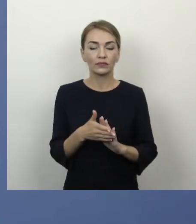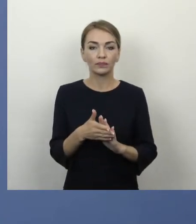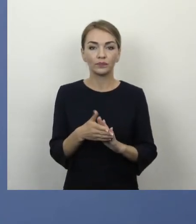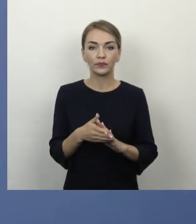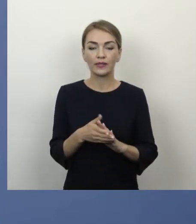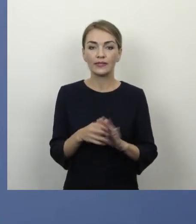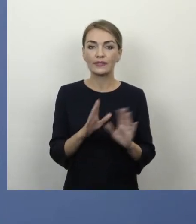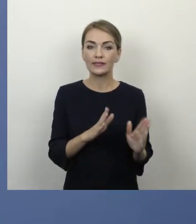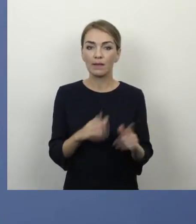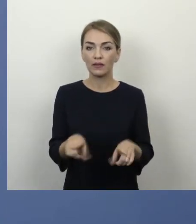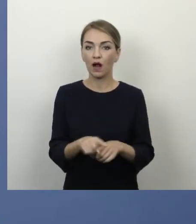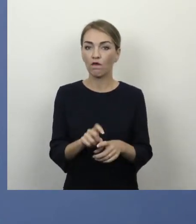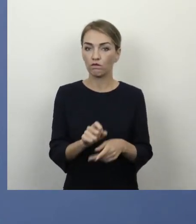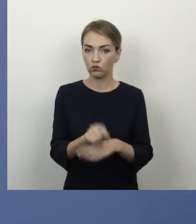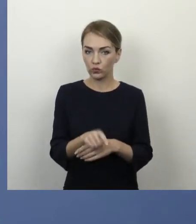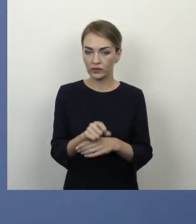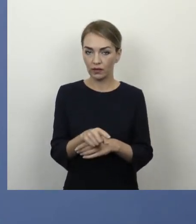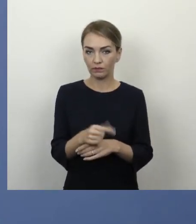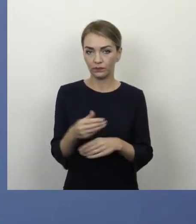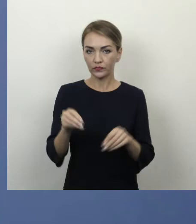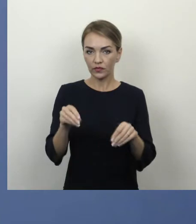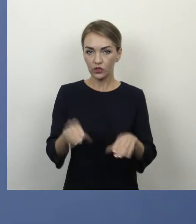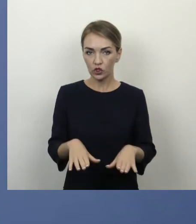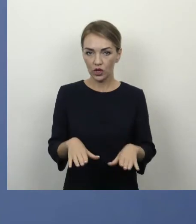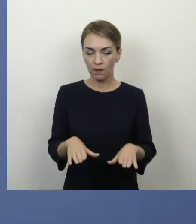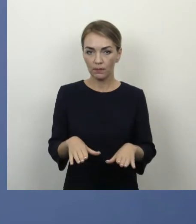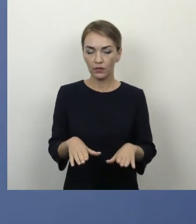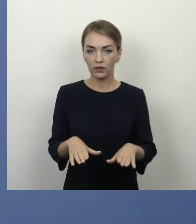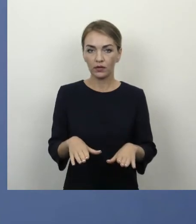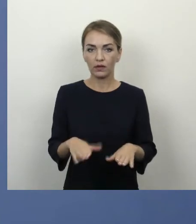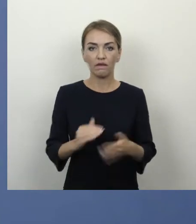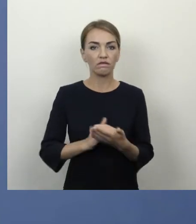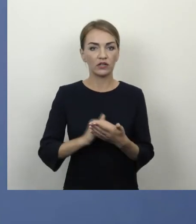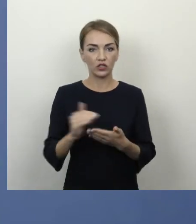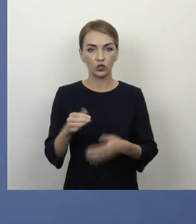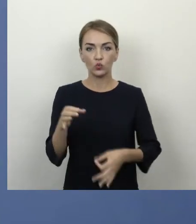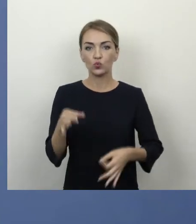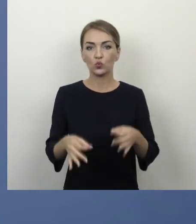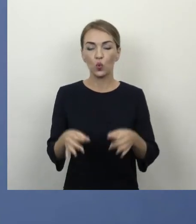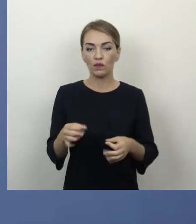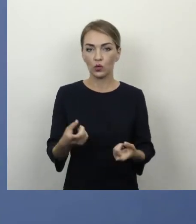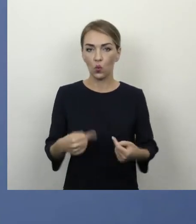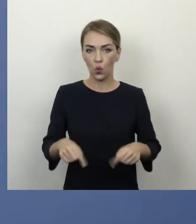the court. At the same time, under the